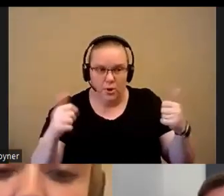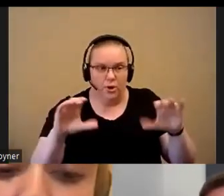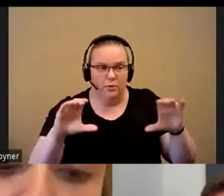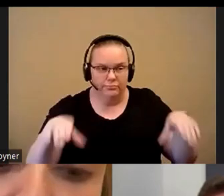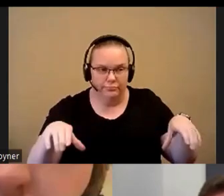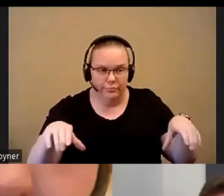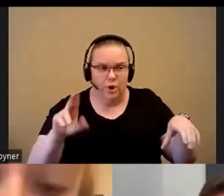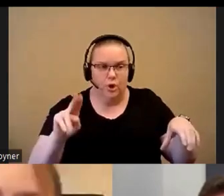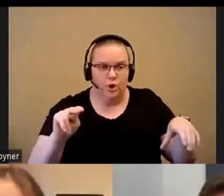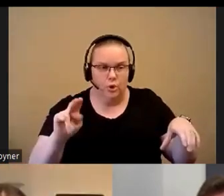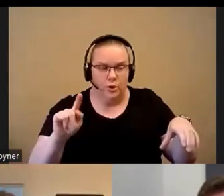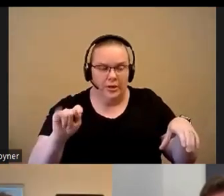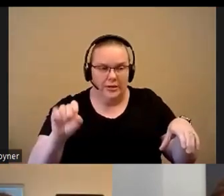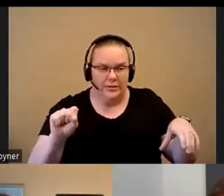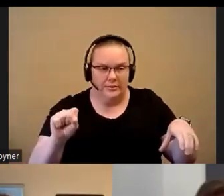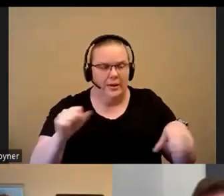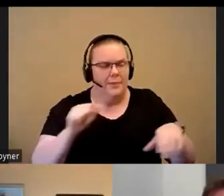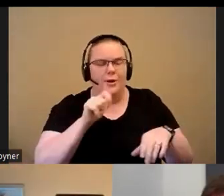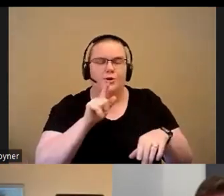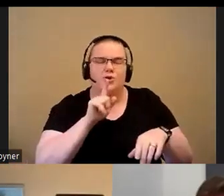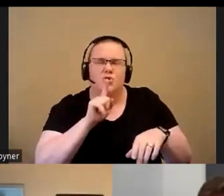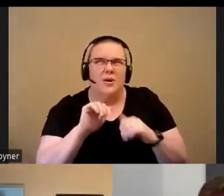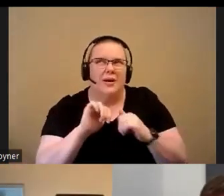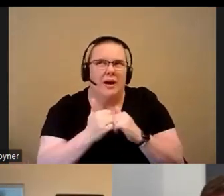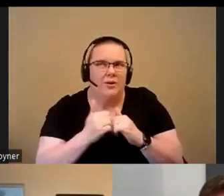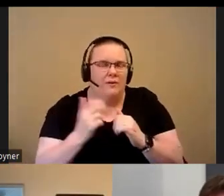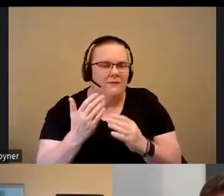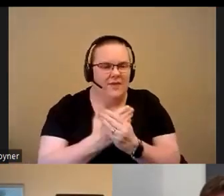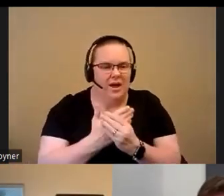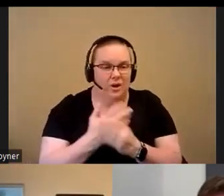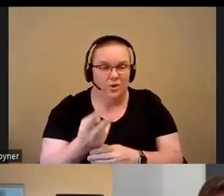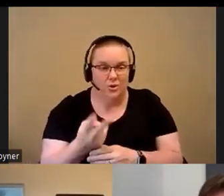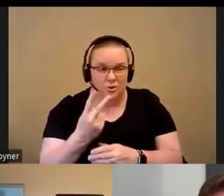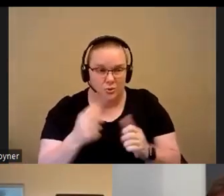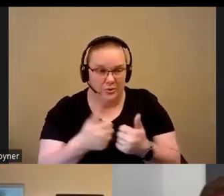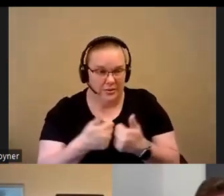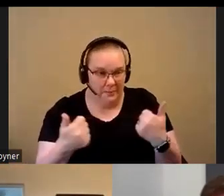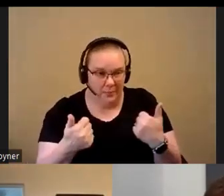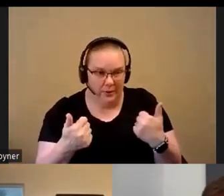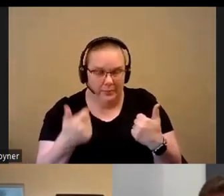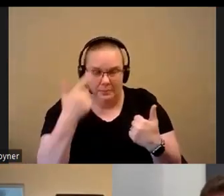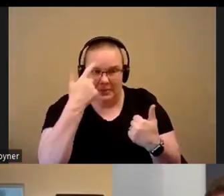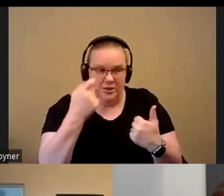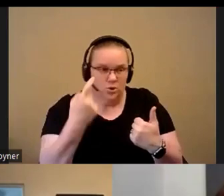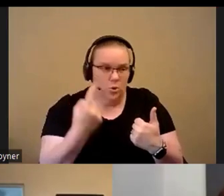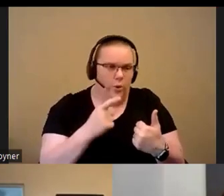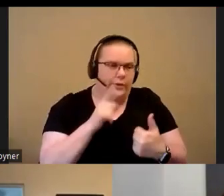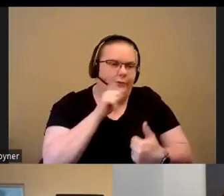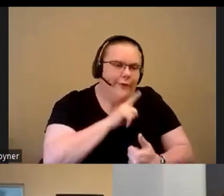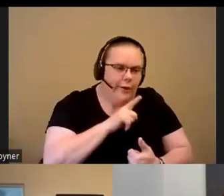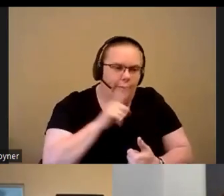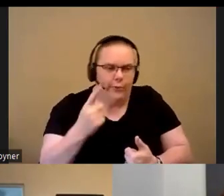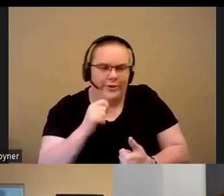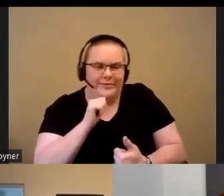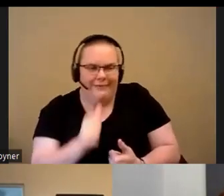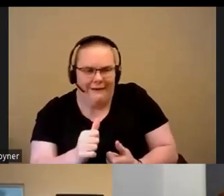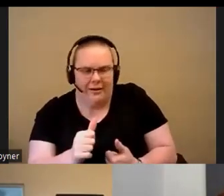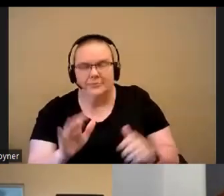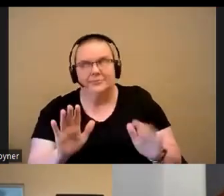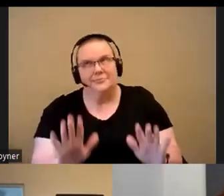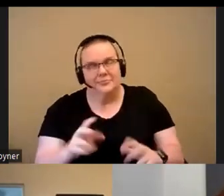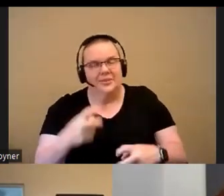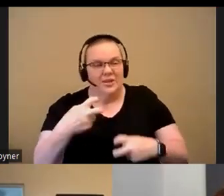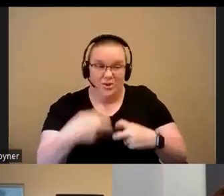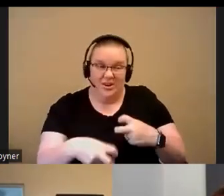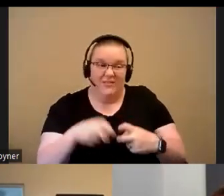don't know how you would file the petition as two separate ones, because that suggests that one of them is fraudulent, one of that. So it's a really tough question.